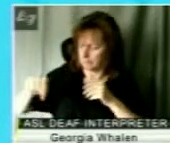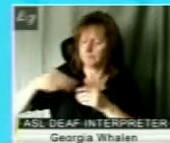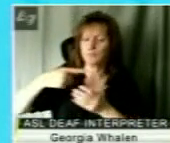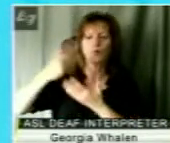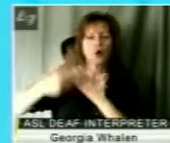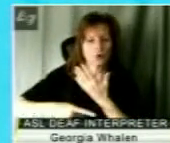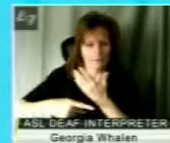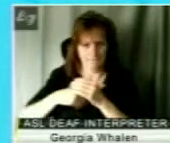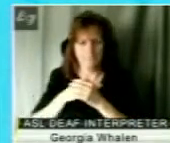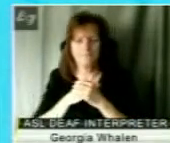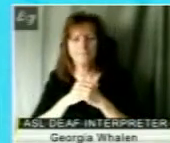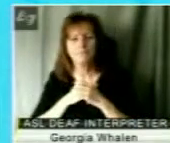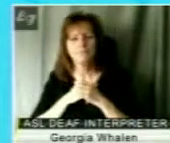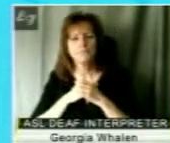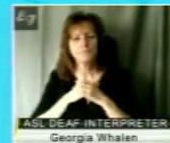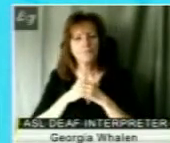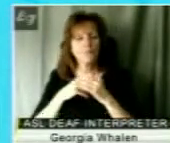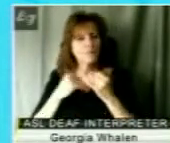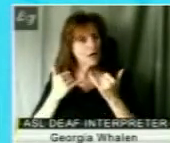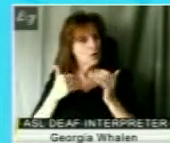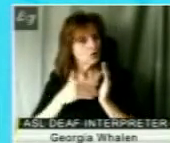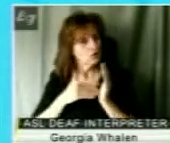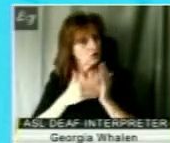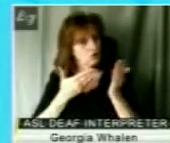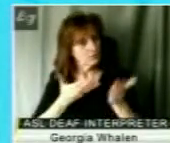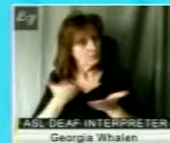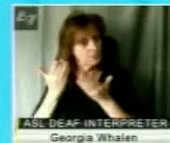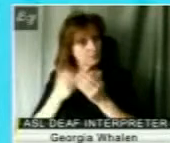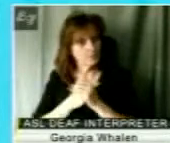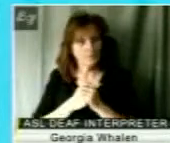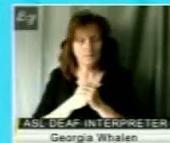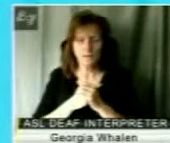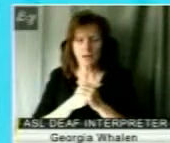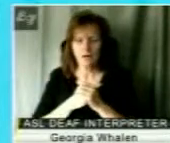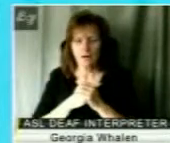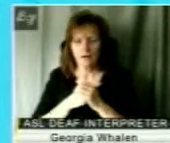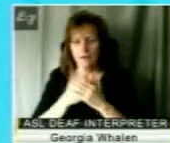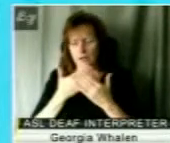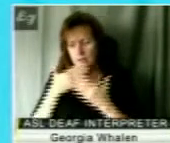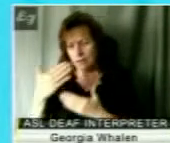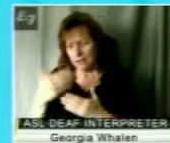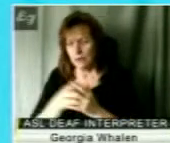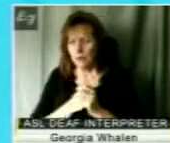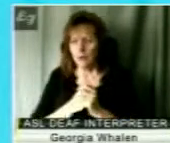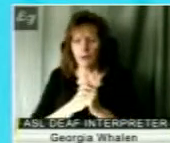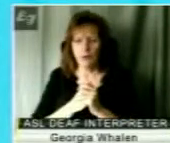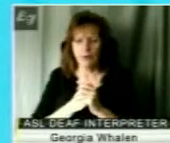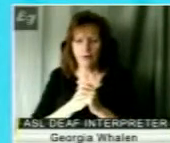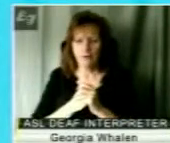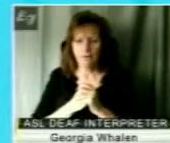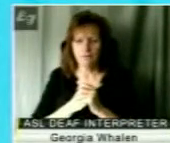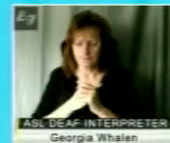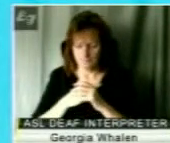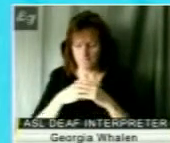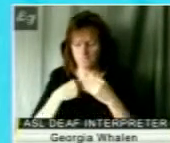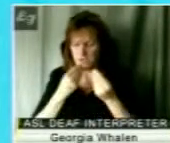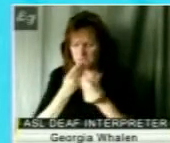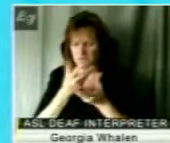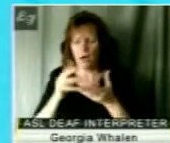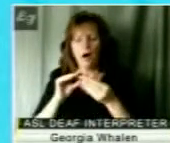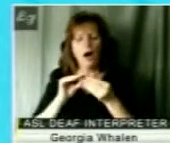Thanks very much, Paul. And I'm going to go through, give you a bit of a case update, and that's where it's going to mostly focus today. So